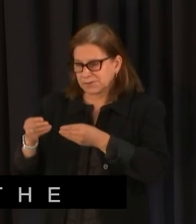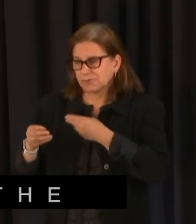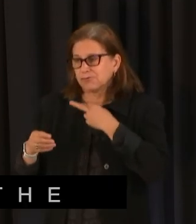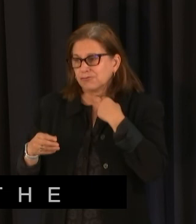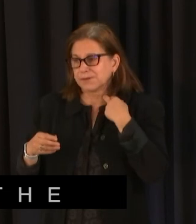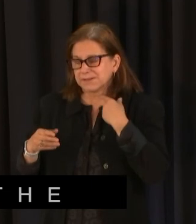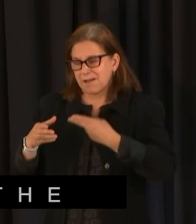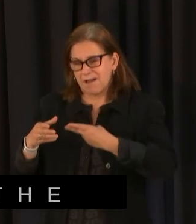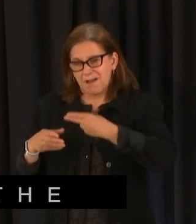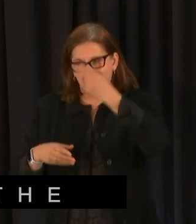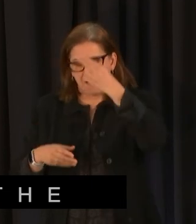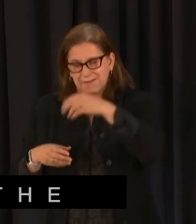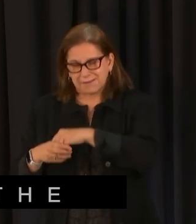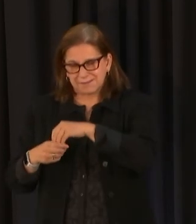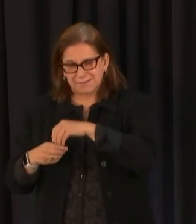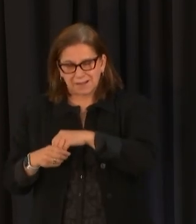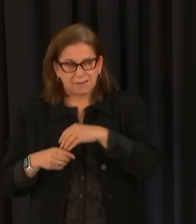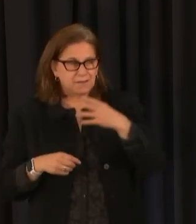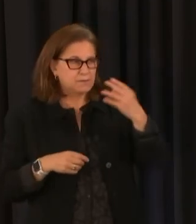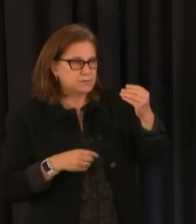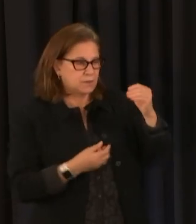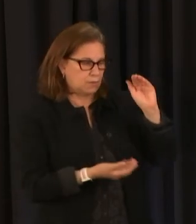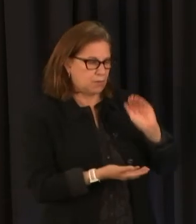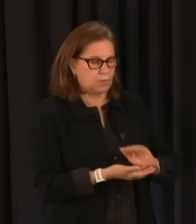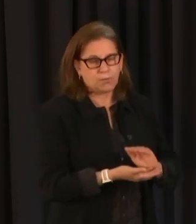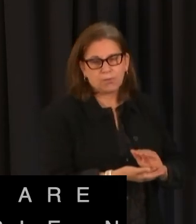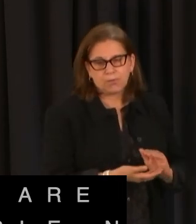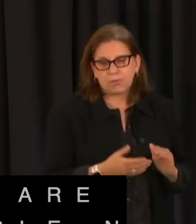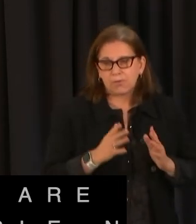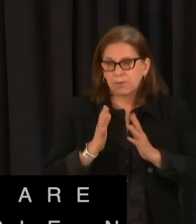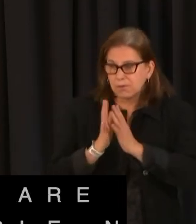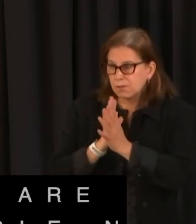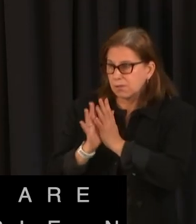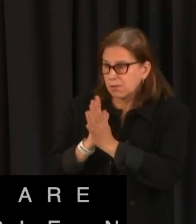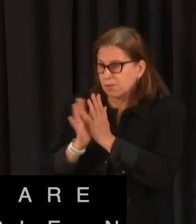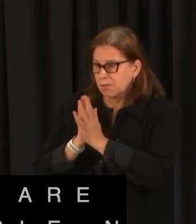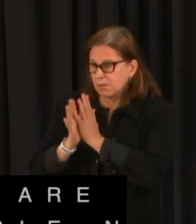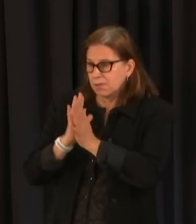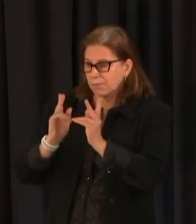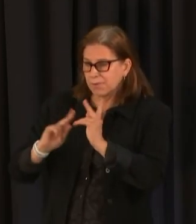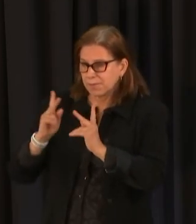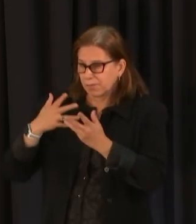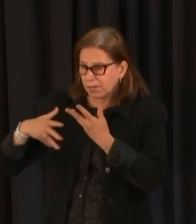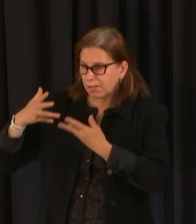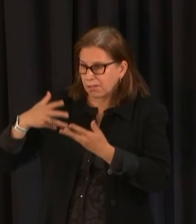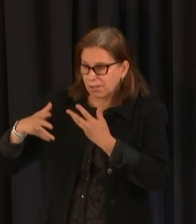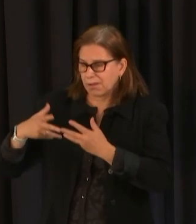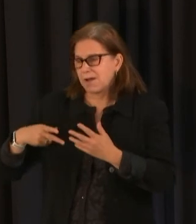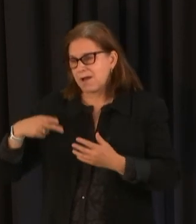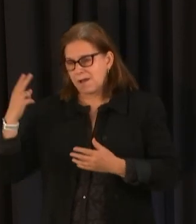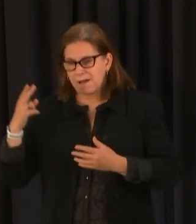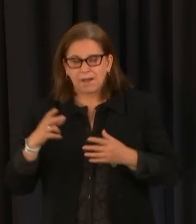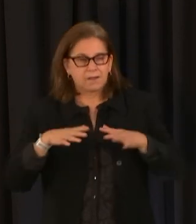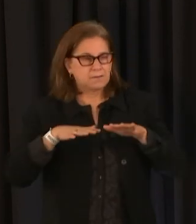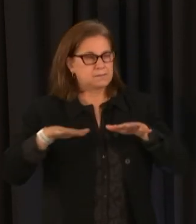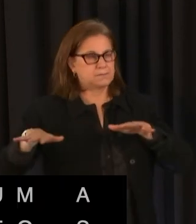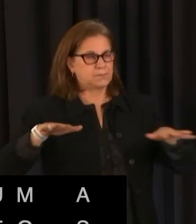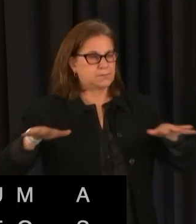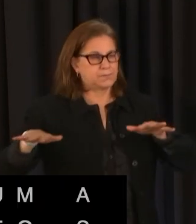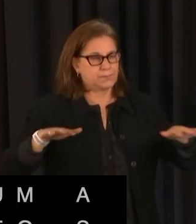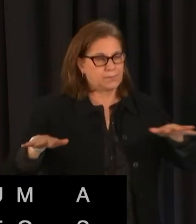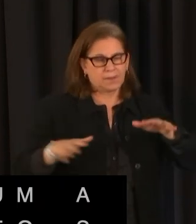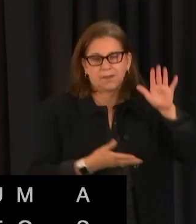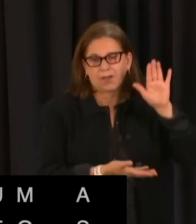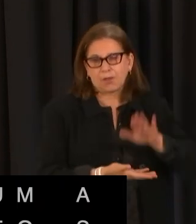in large gatherings, medium and large size gatherings, to still be exposed to the virus in an outdoor space. So